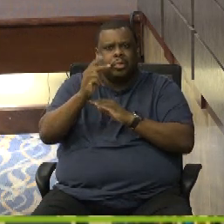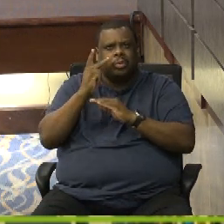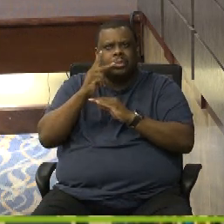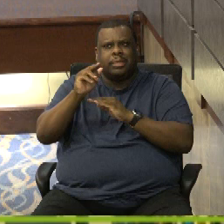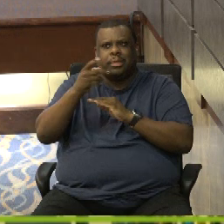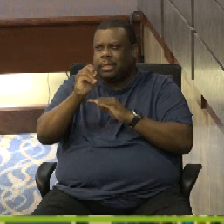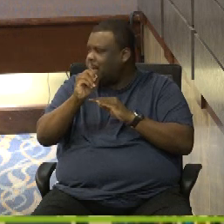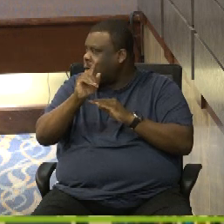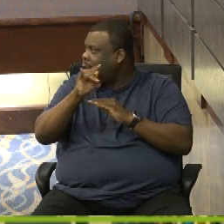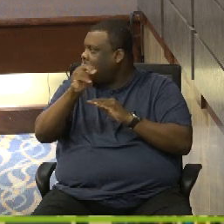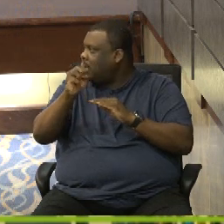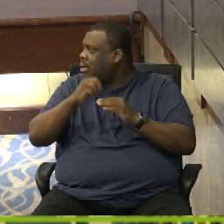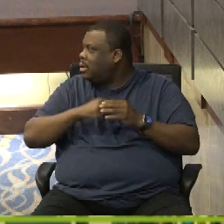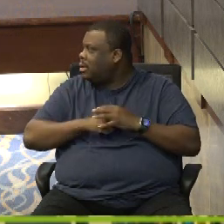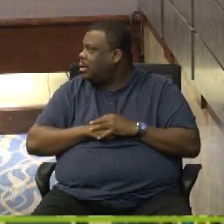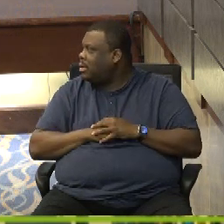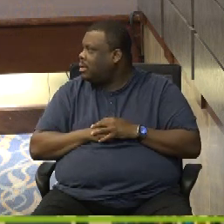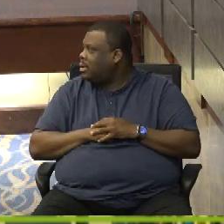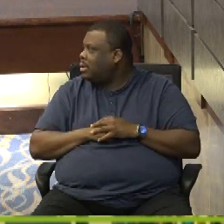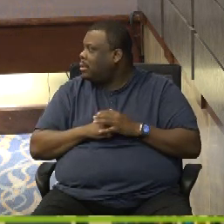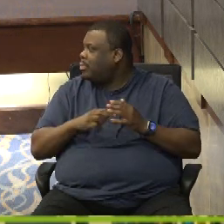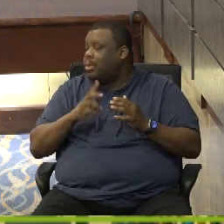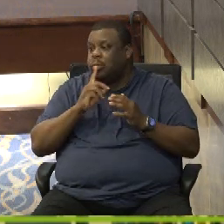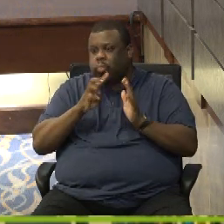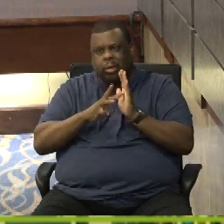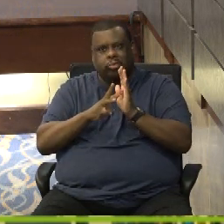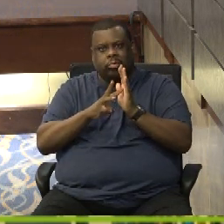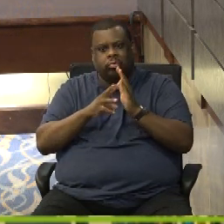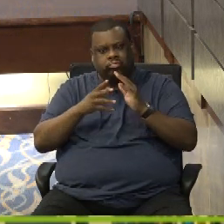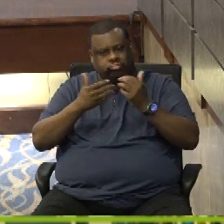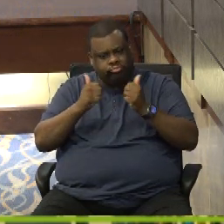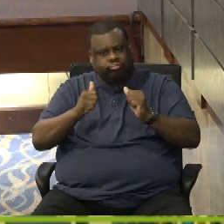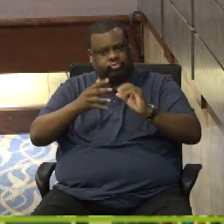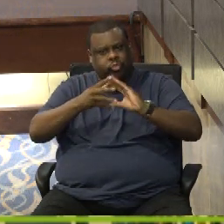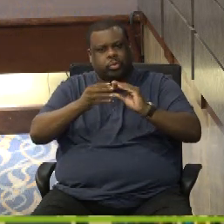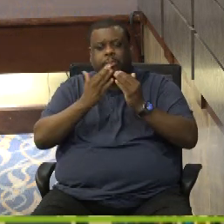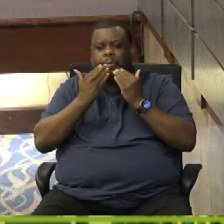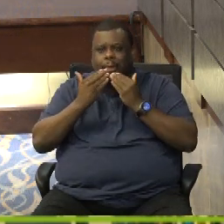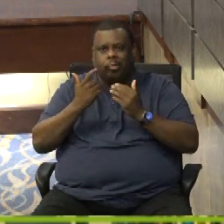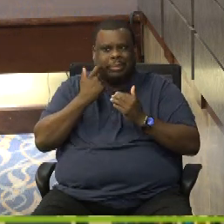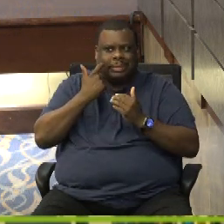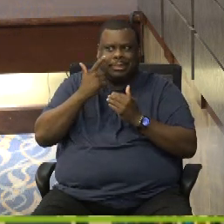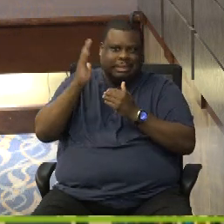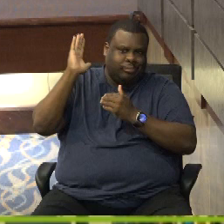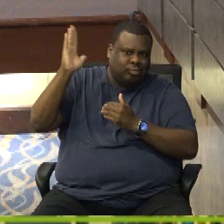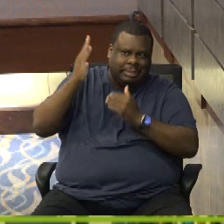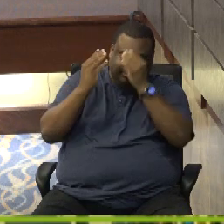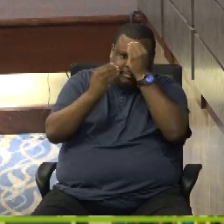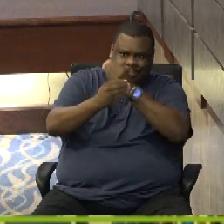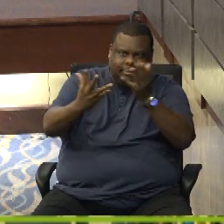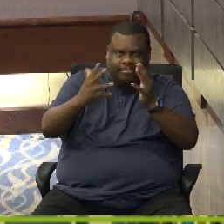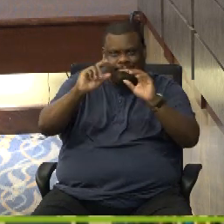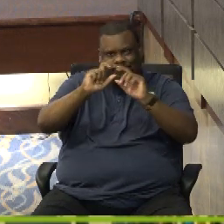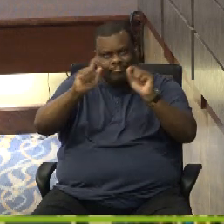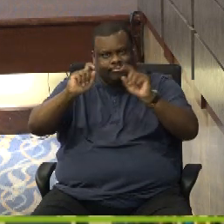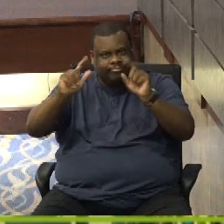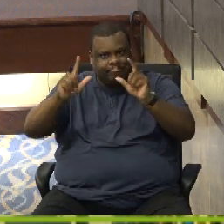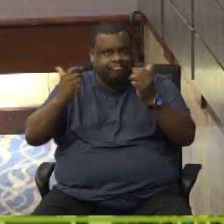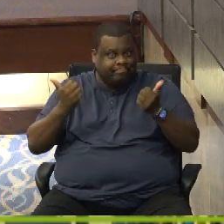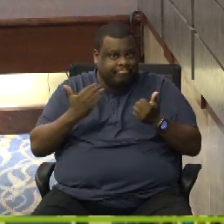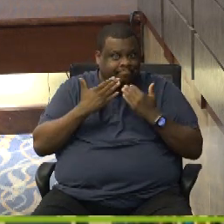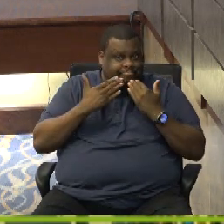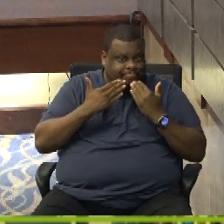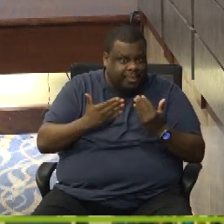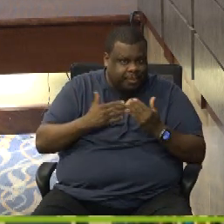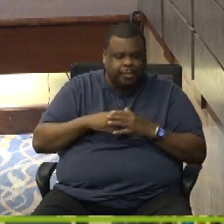and strategy to ensure that we're telling our story. So we thank you for the opportunity to present this to you this afternoon. I want